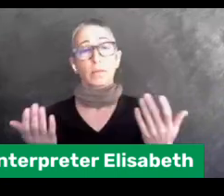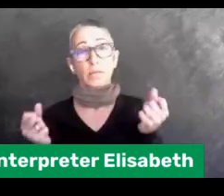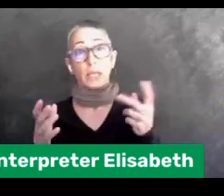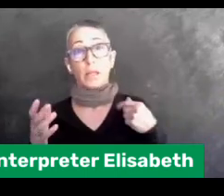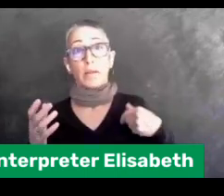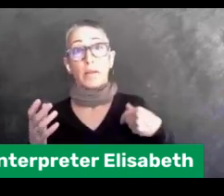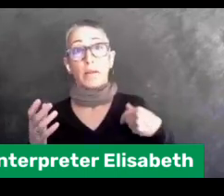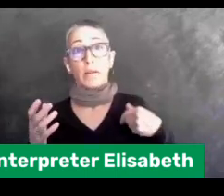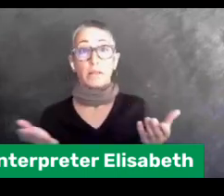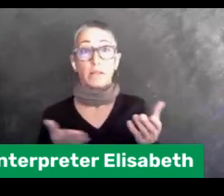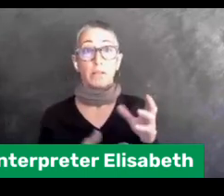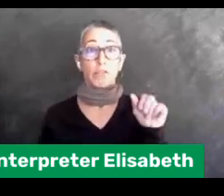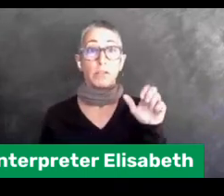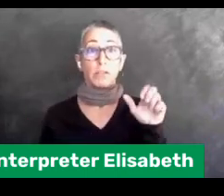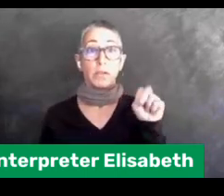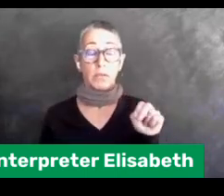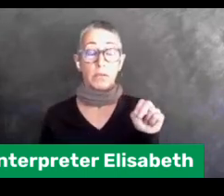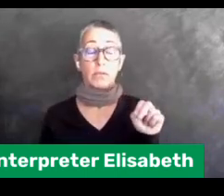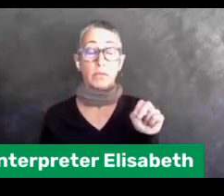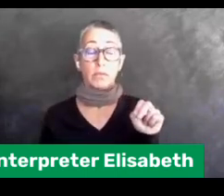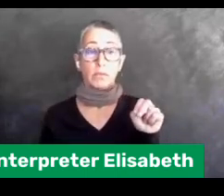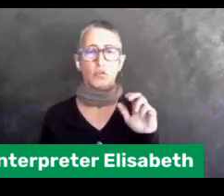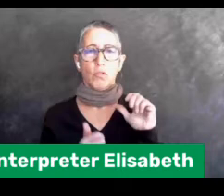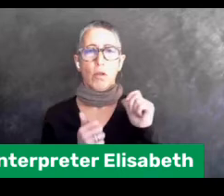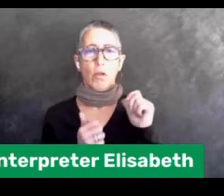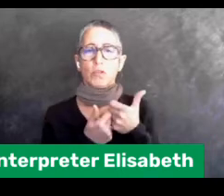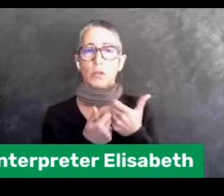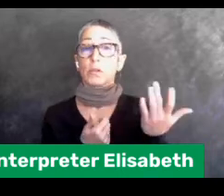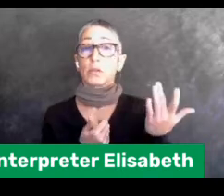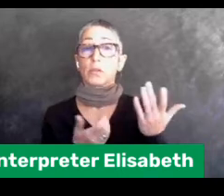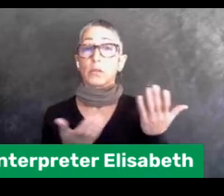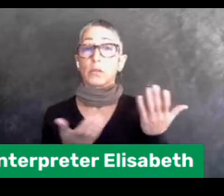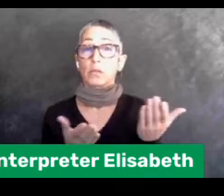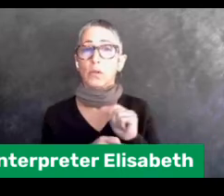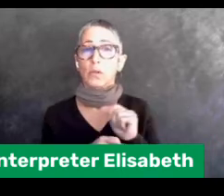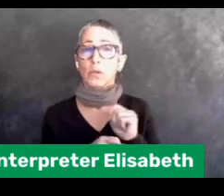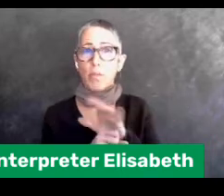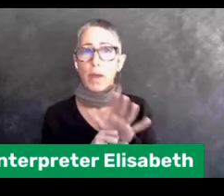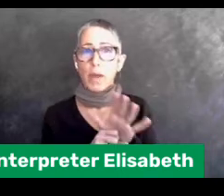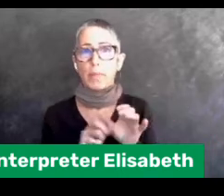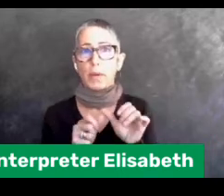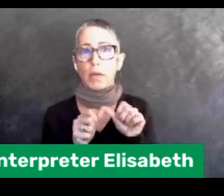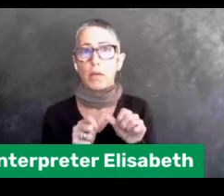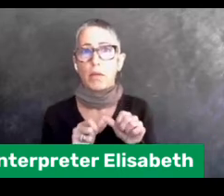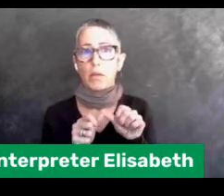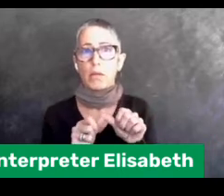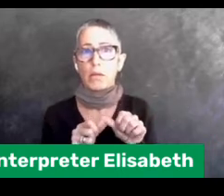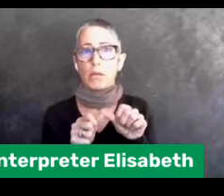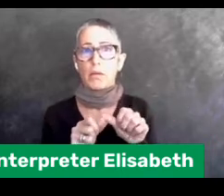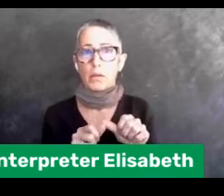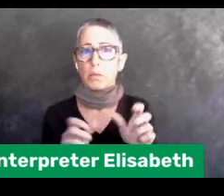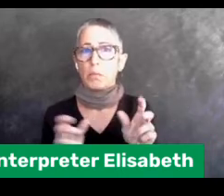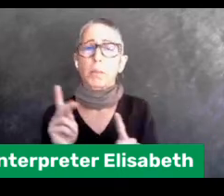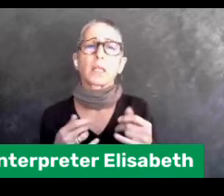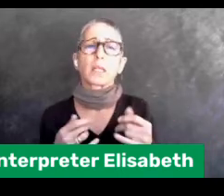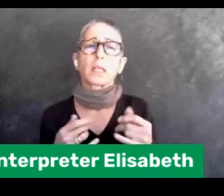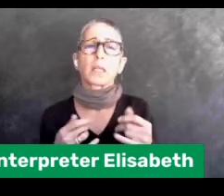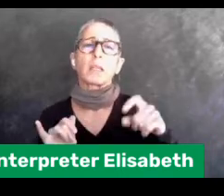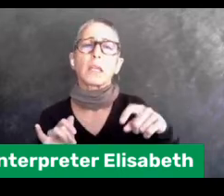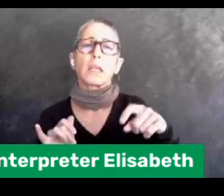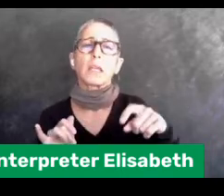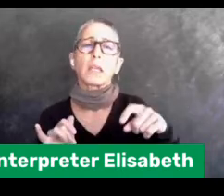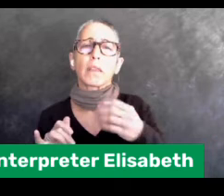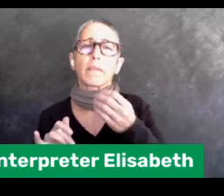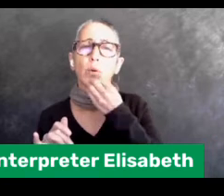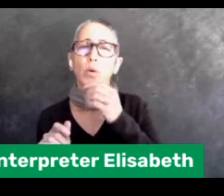are facing. One is, as the pandemic just lingers on, the need is still there, but the resources are drying